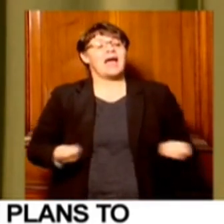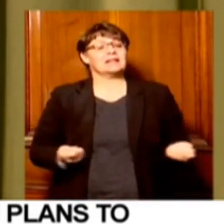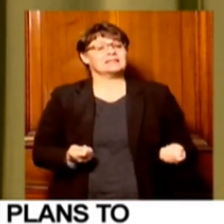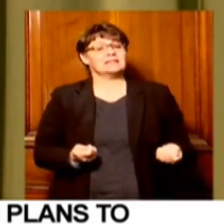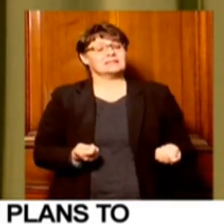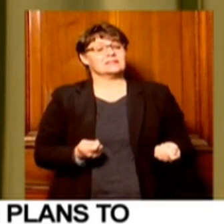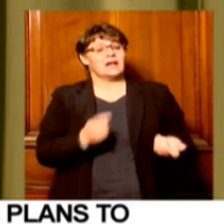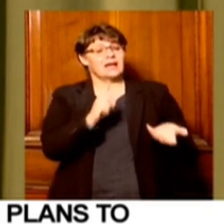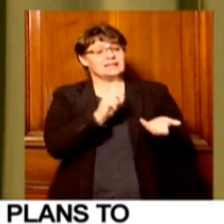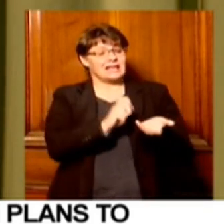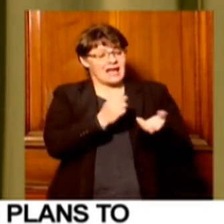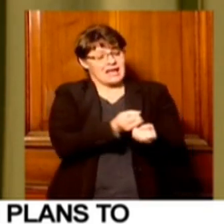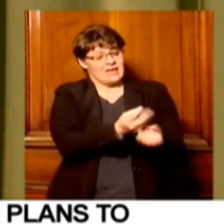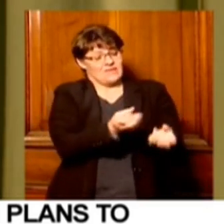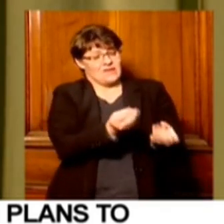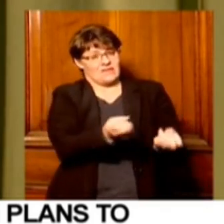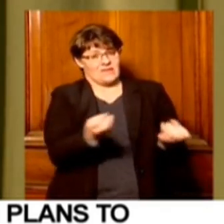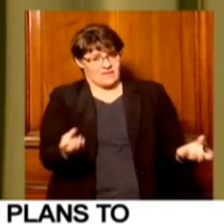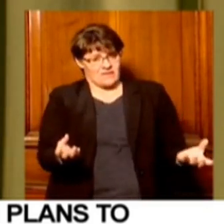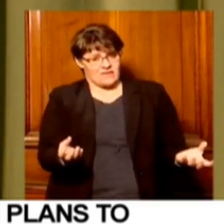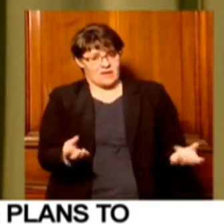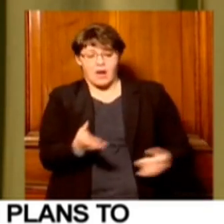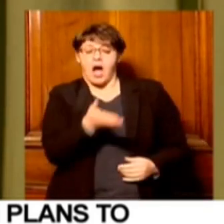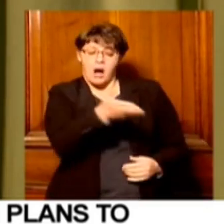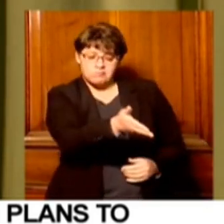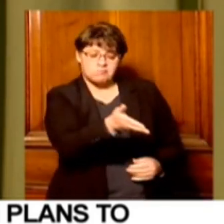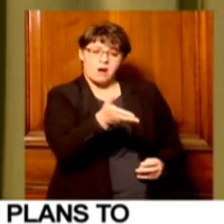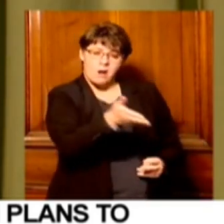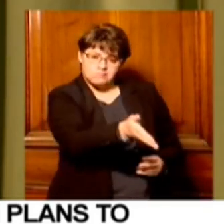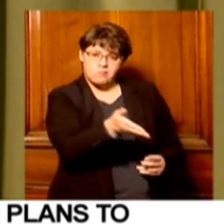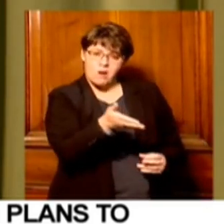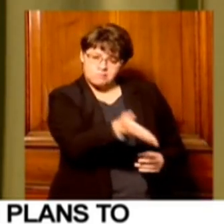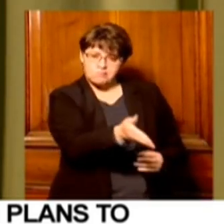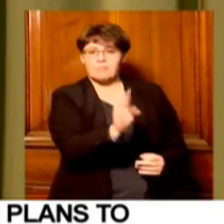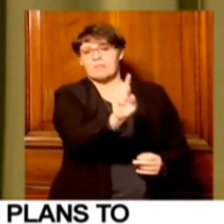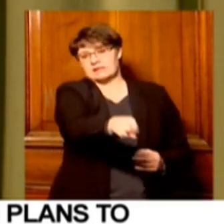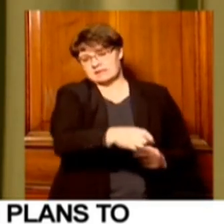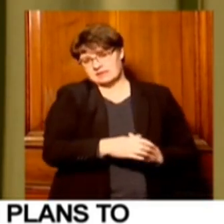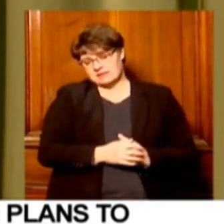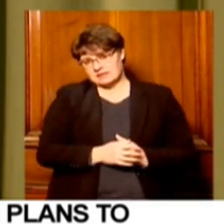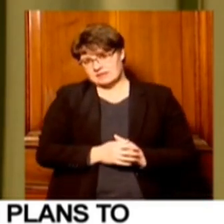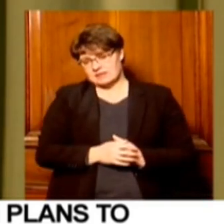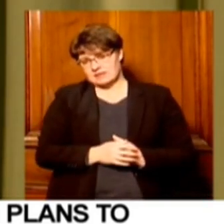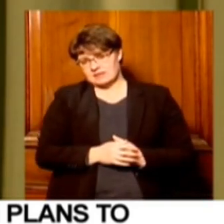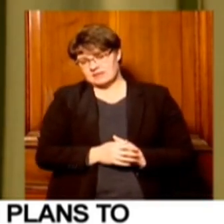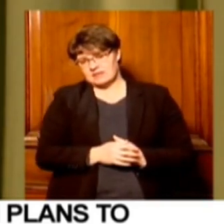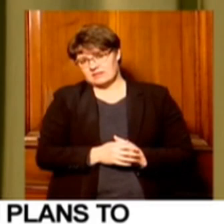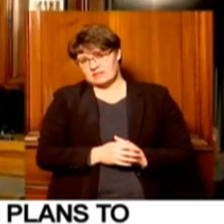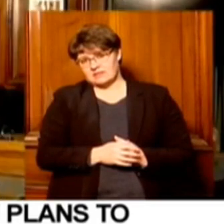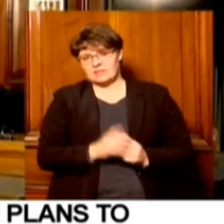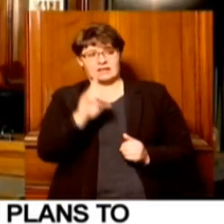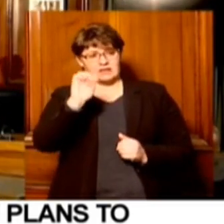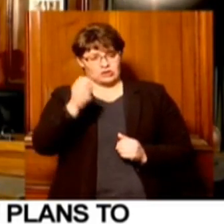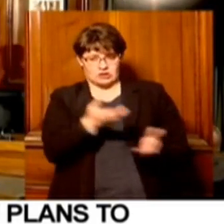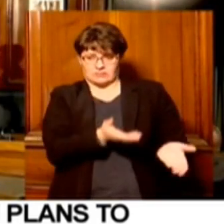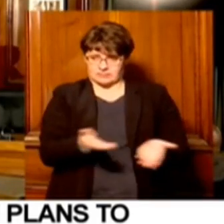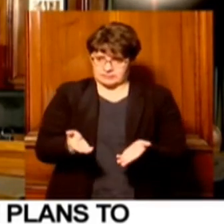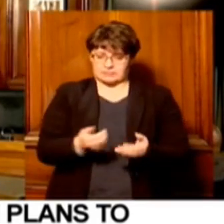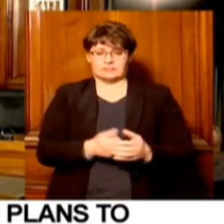on giving out sanitizers, they must be there. And that is what is required. DG?